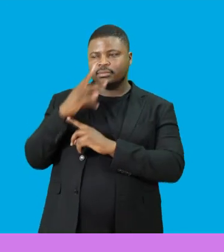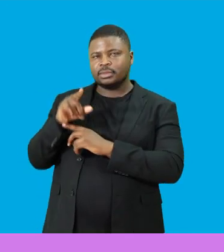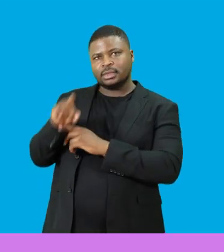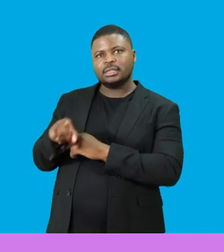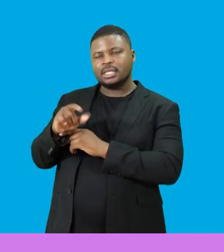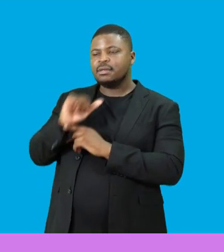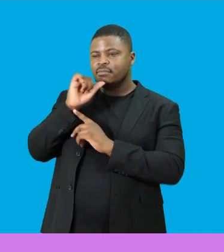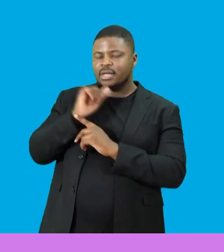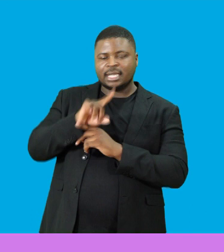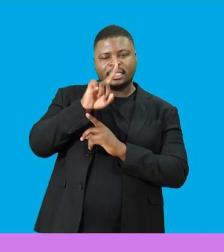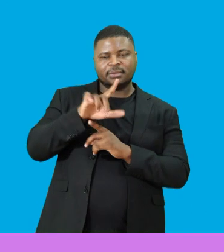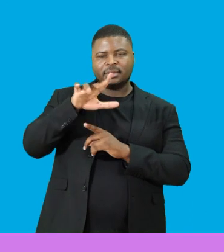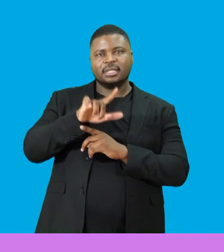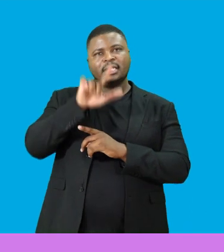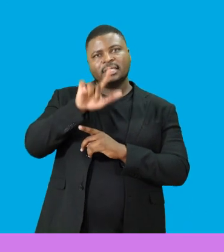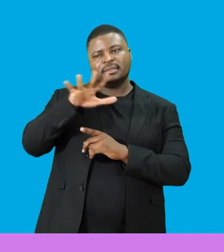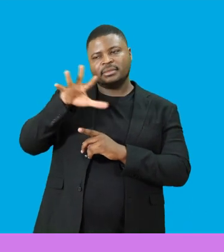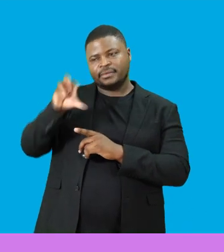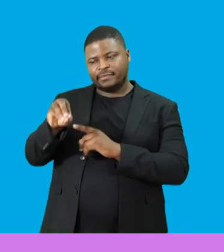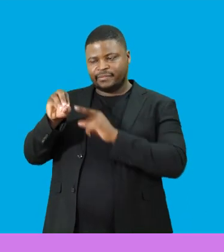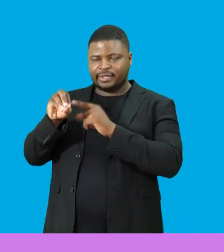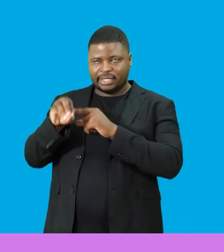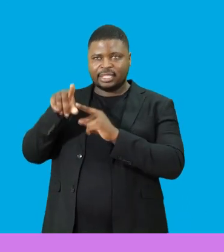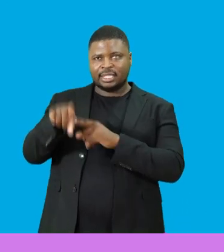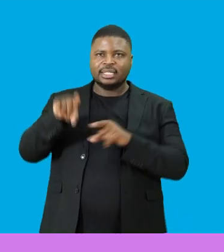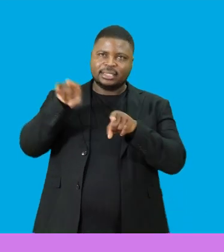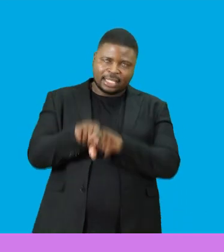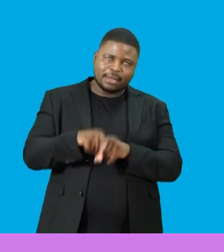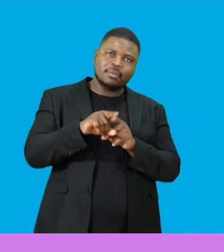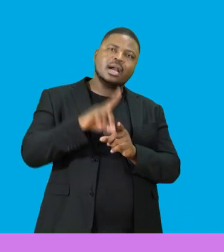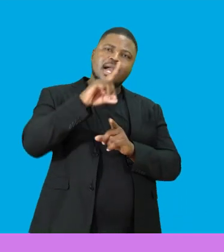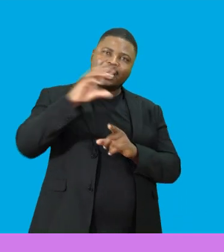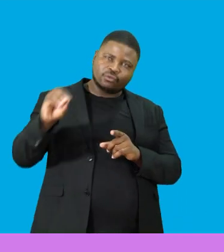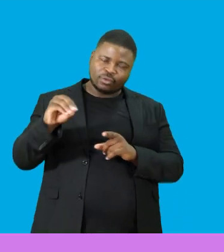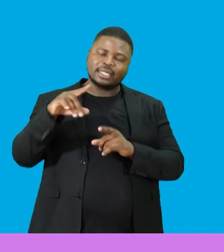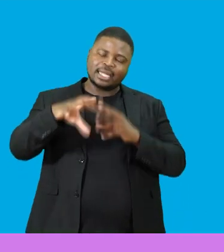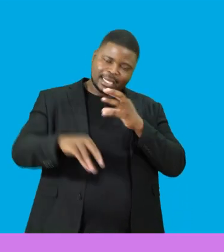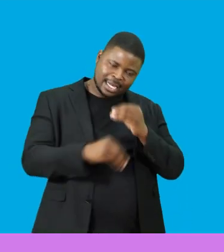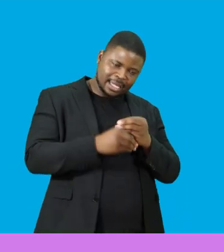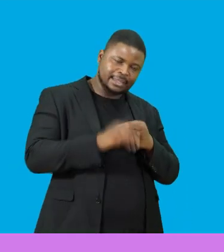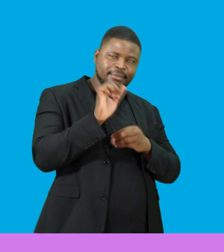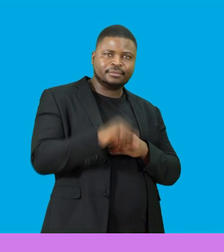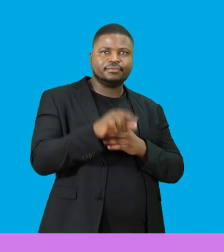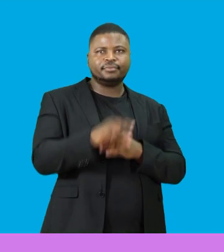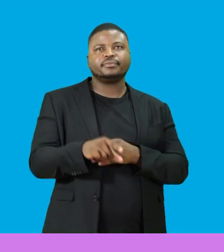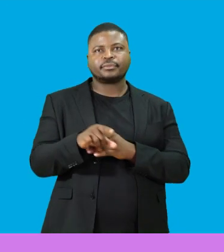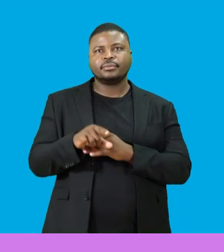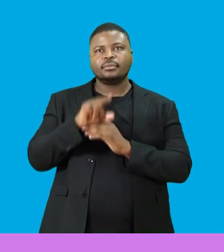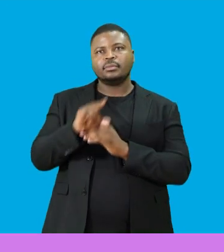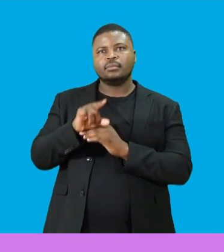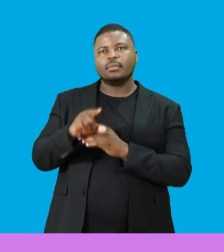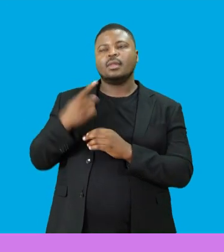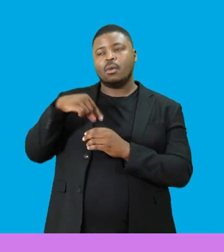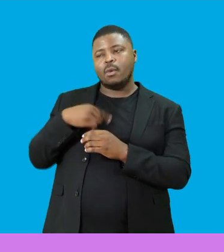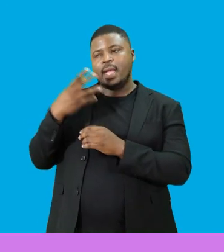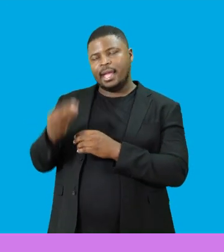7 hundreds in 100 rand. But there's a 50 rand, so it's another 100 rand. We are adding it as if it's 100 rand. So it